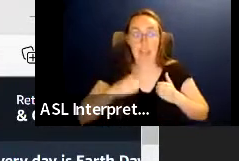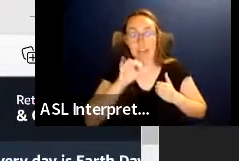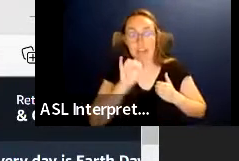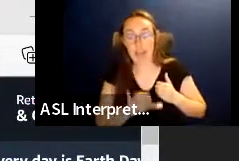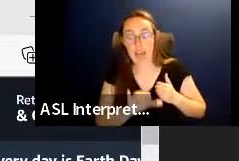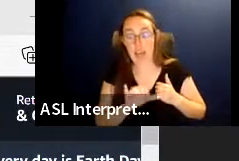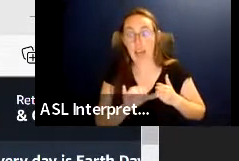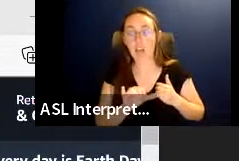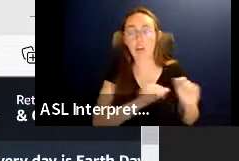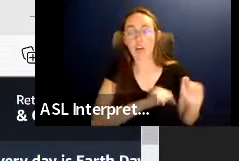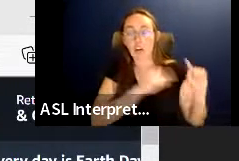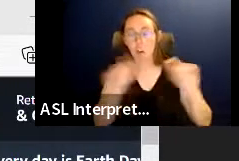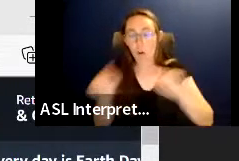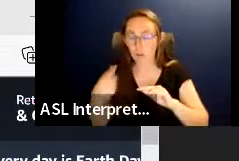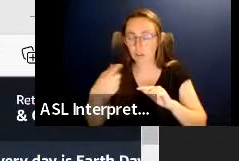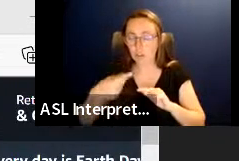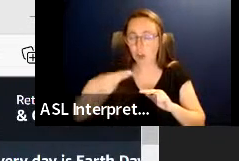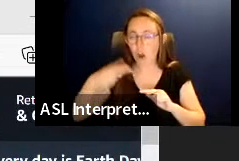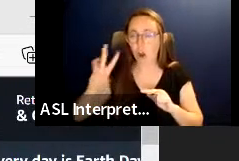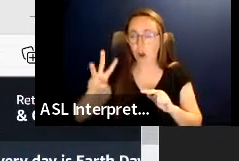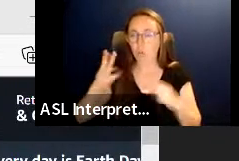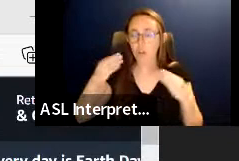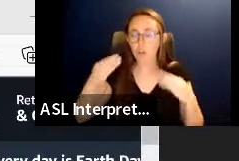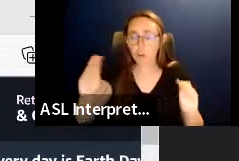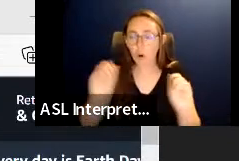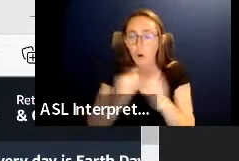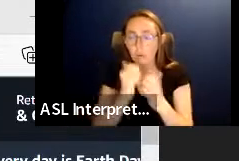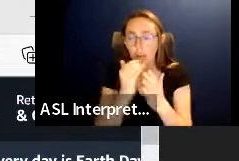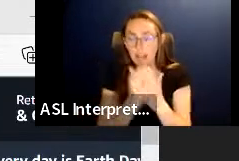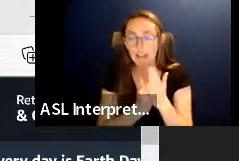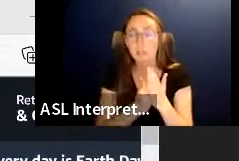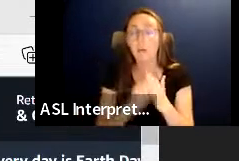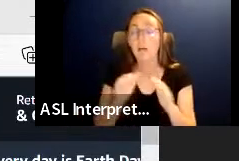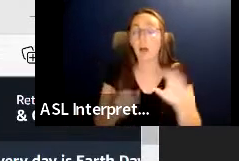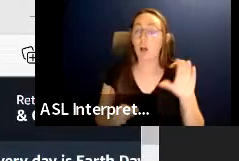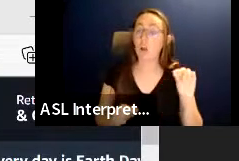hardware store with the list. Now, the core claw and the clever cutter,